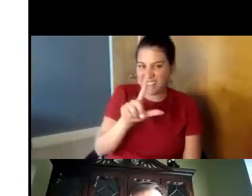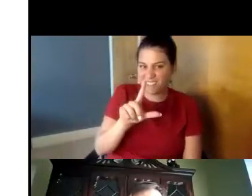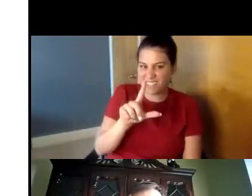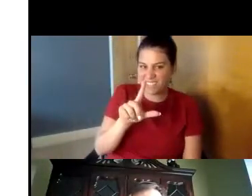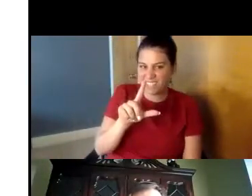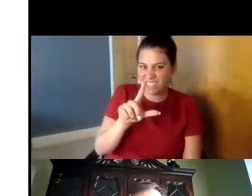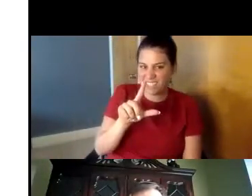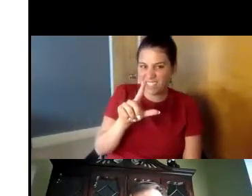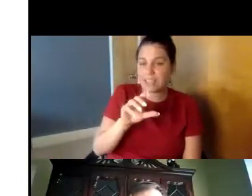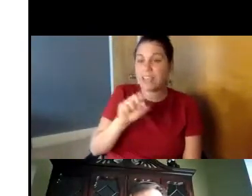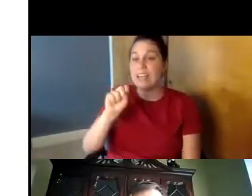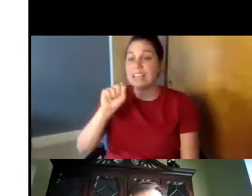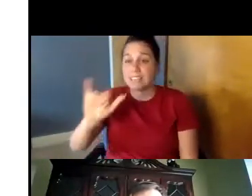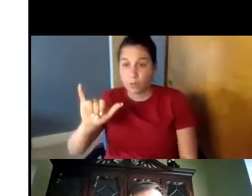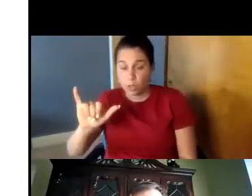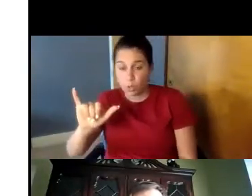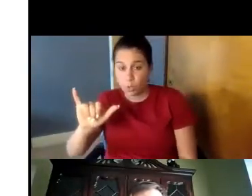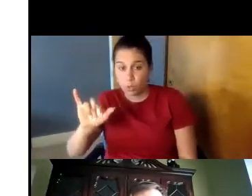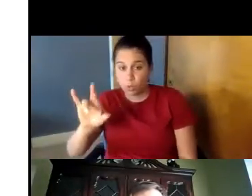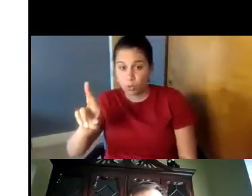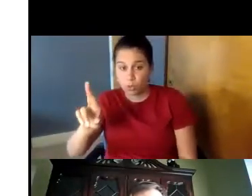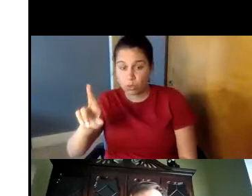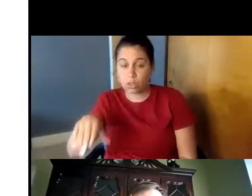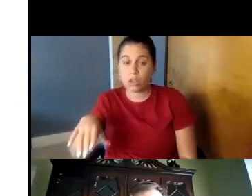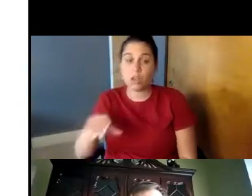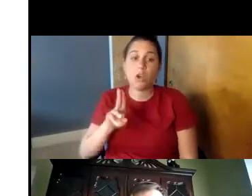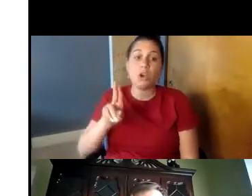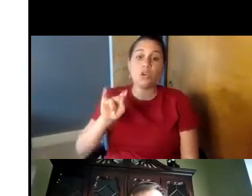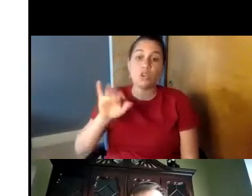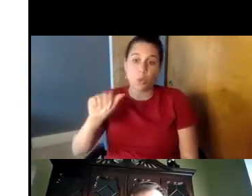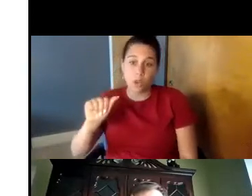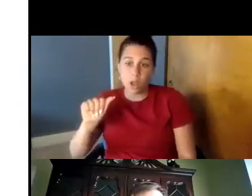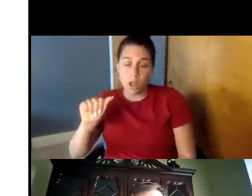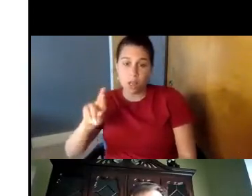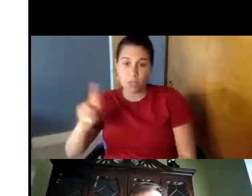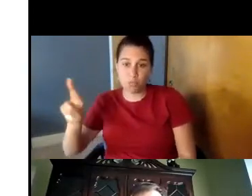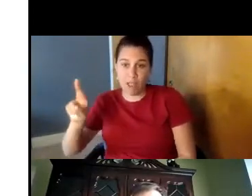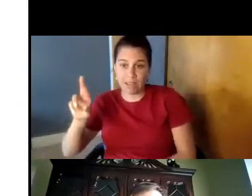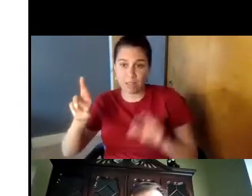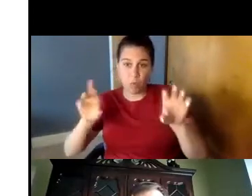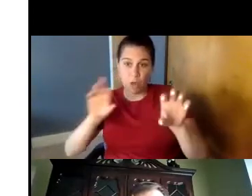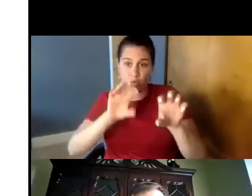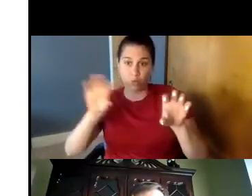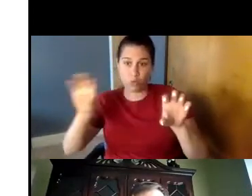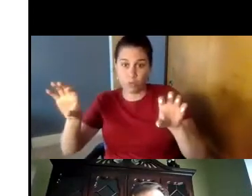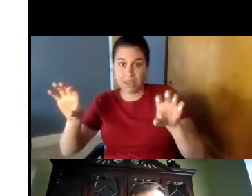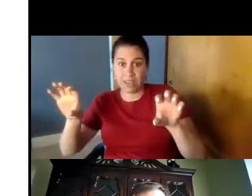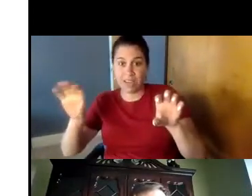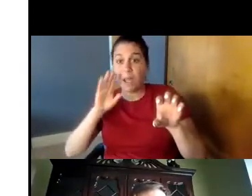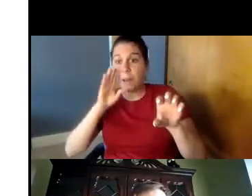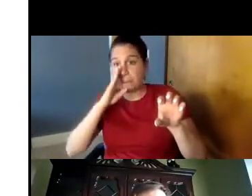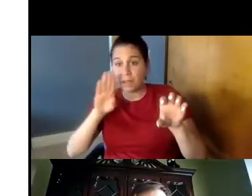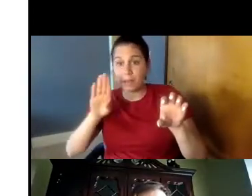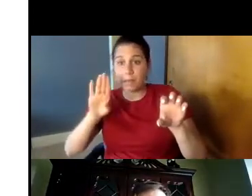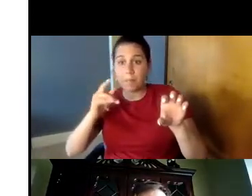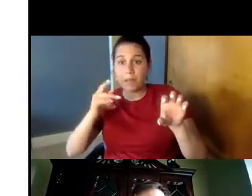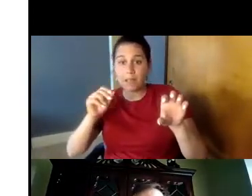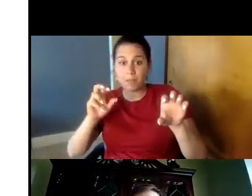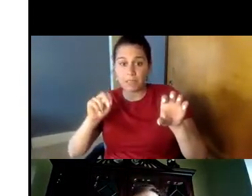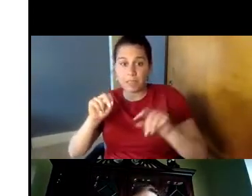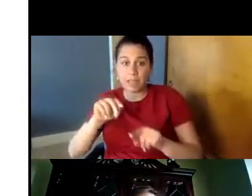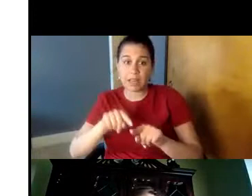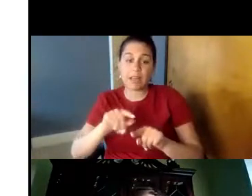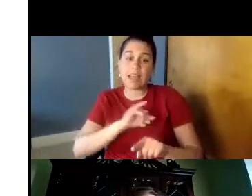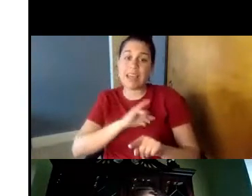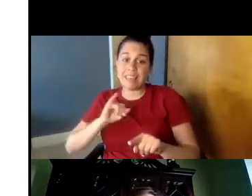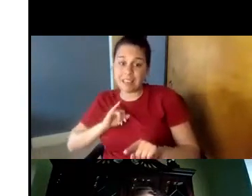Then we have Syracuse, Utica, furthest to the right on the top, Binghamton, Ithaca, and Elmira,